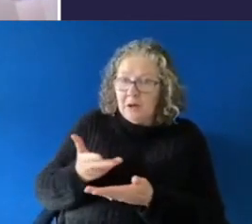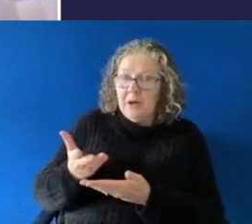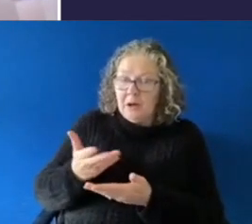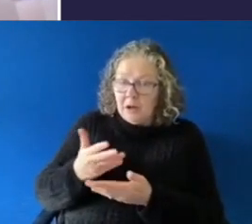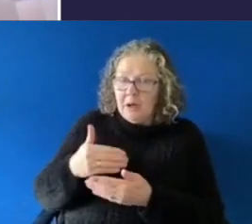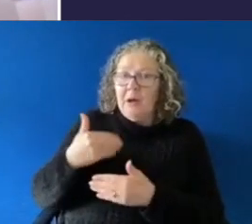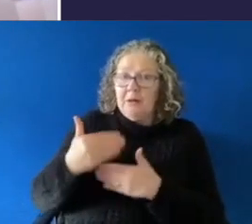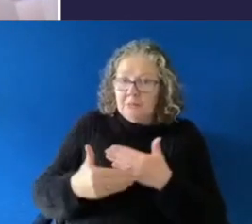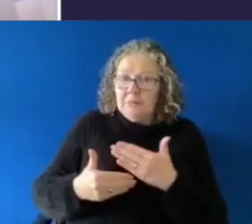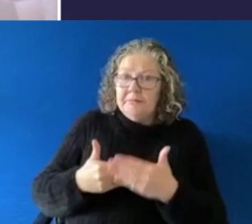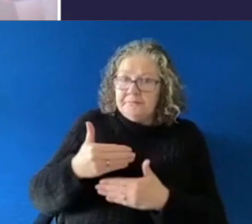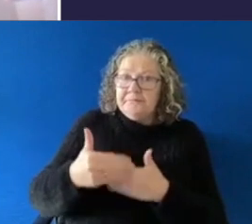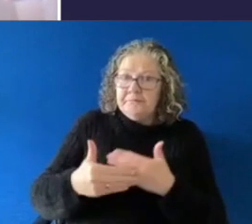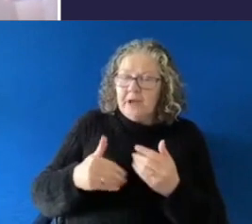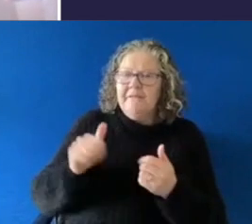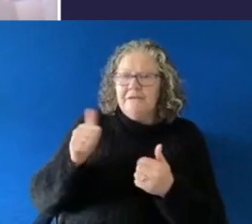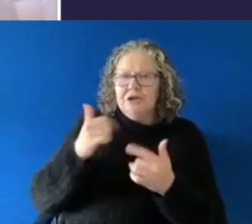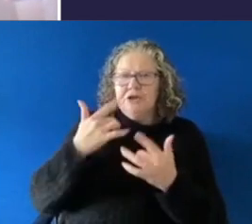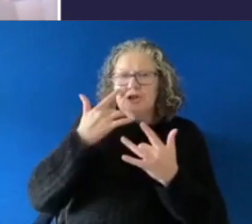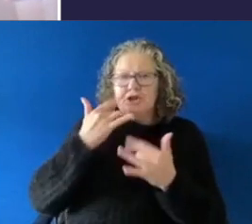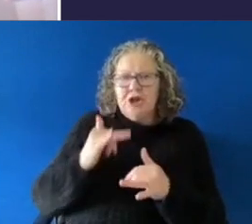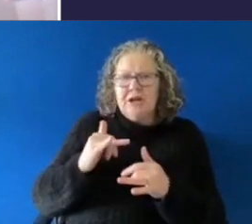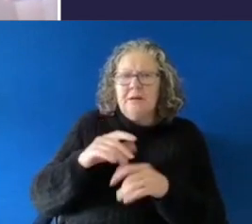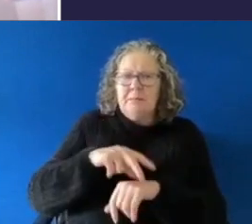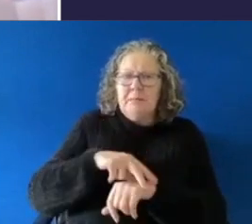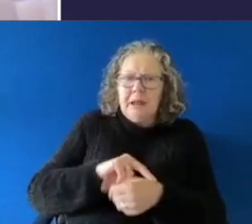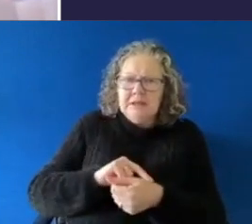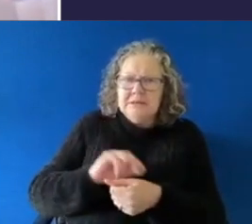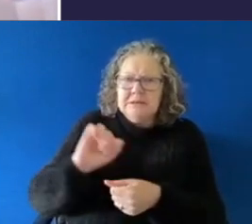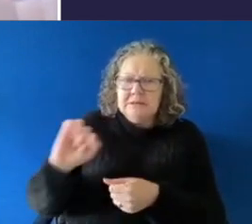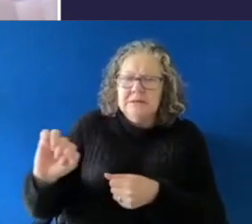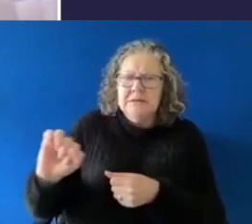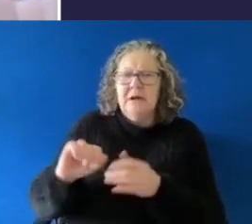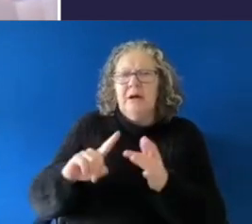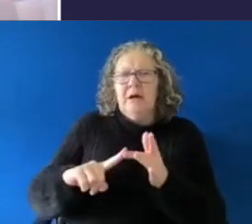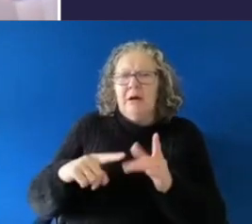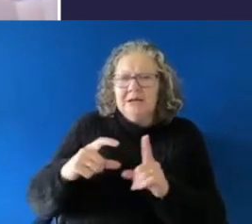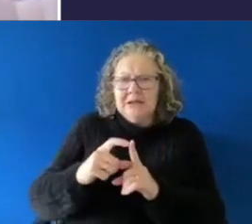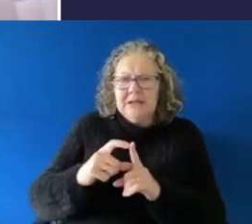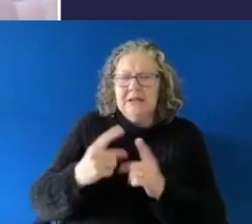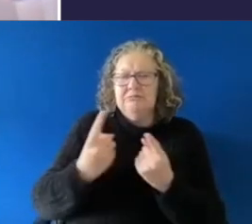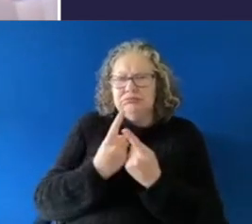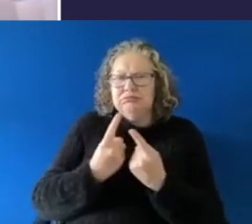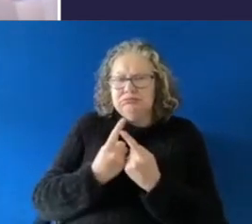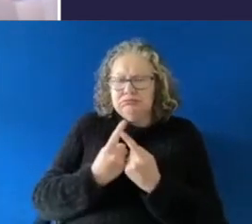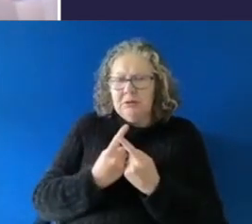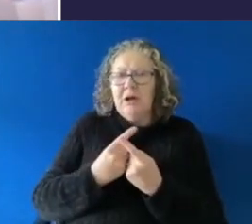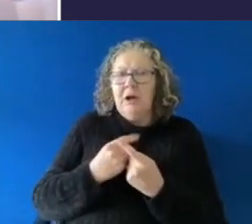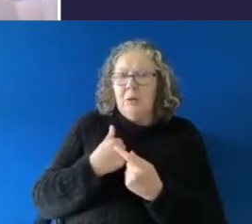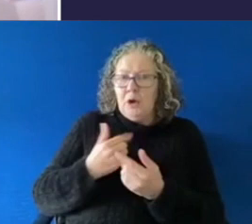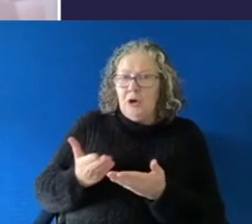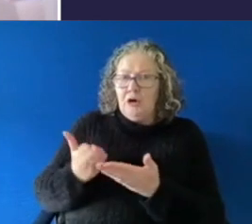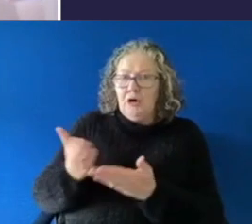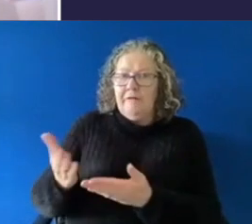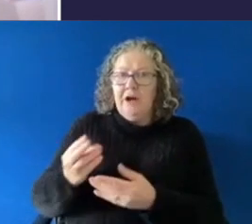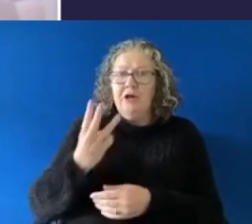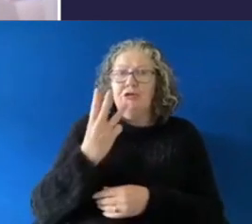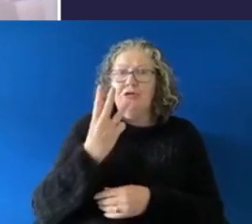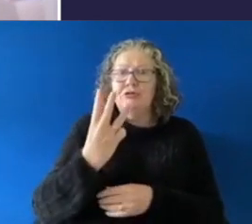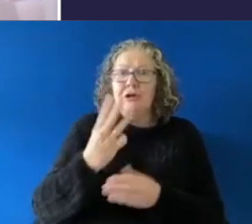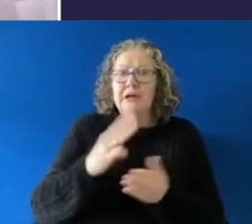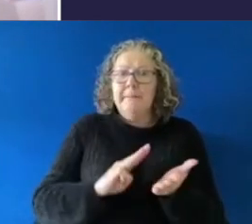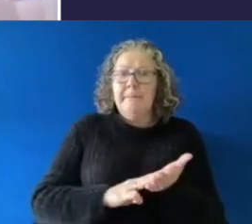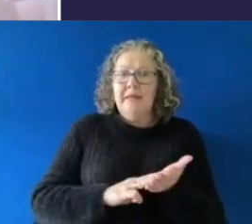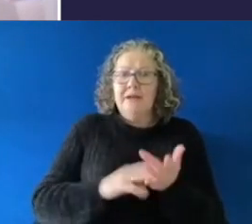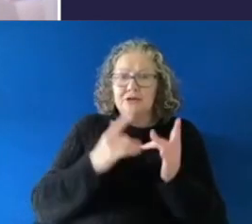and police checks and ID and all of those things you have to do, we offer people a 3 months